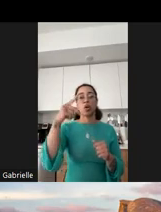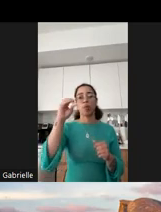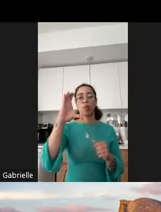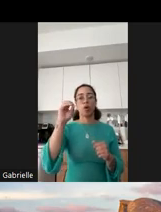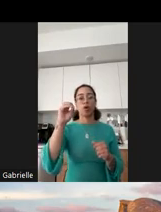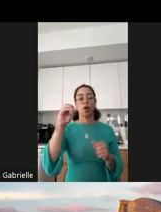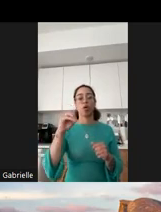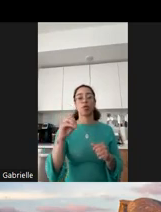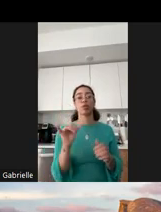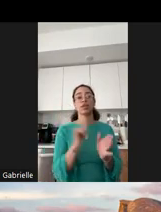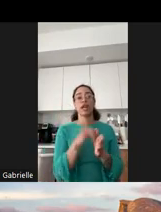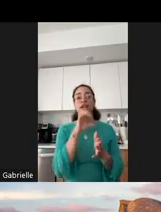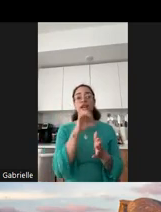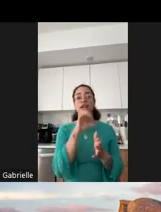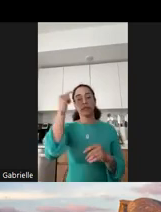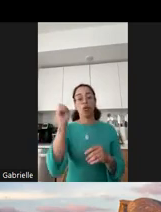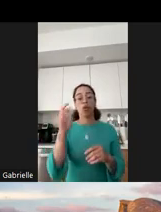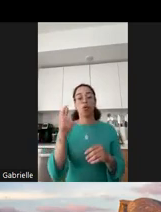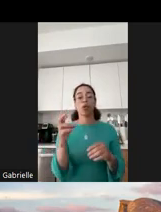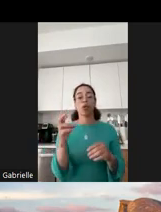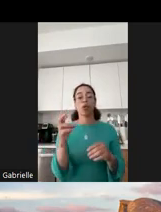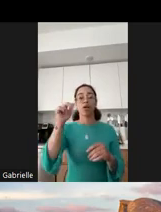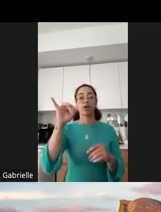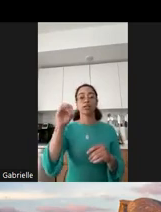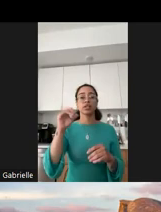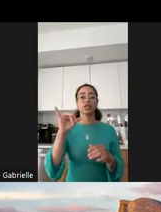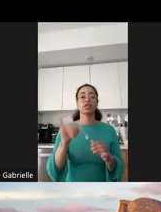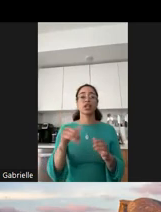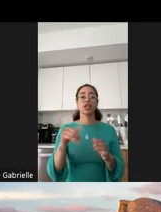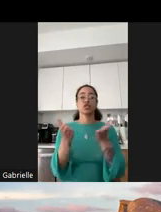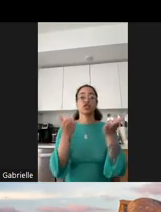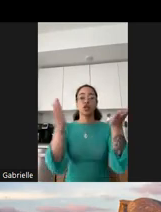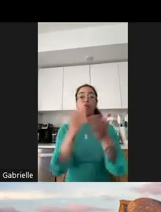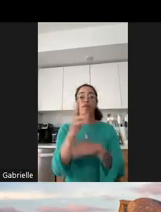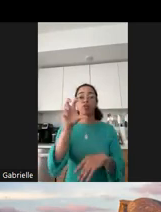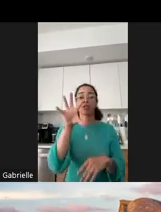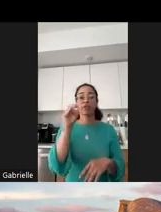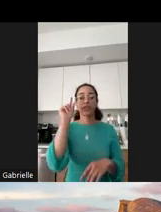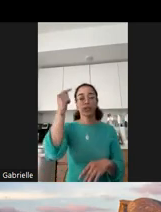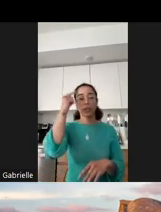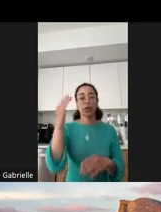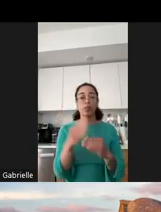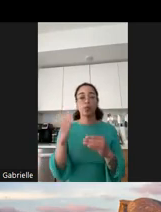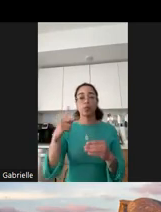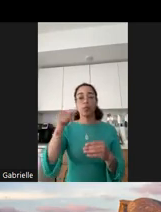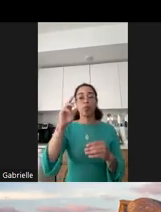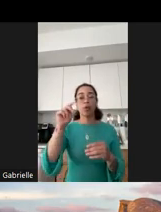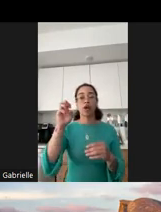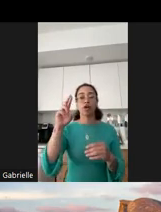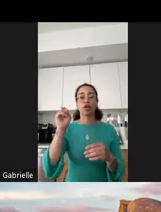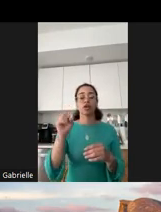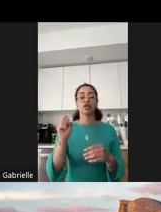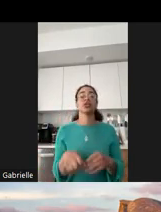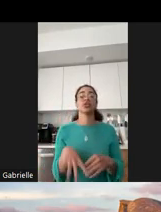are really aimed at developing and administering representative surveys throughout the community. One of their main focuses is to gain input